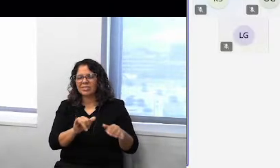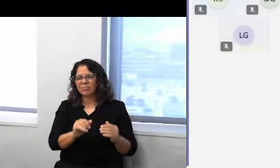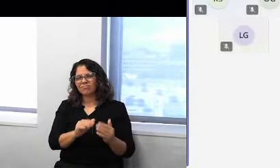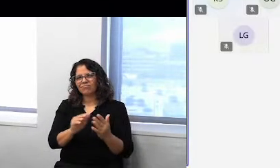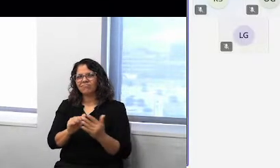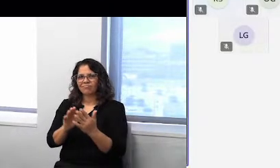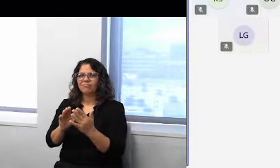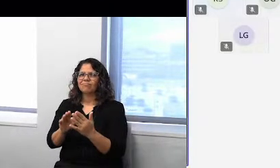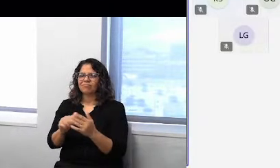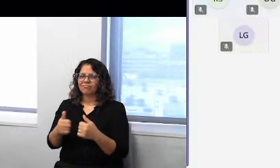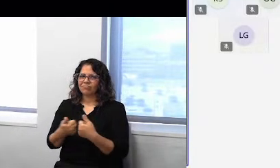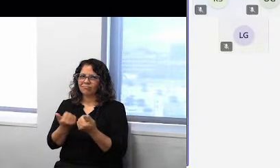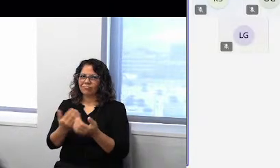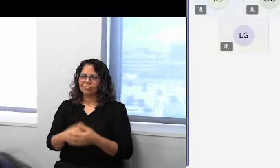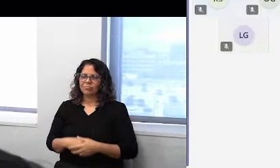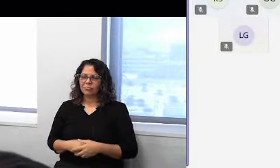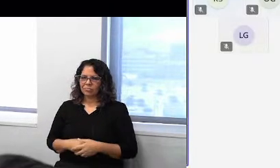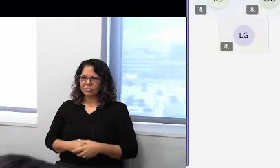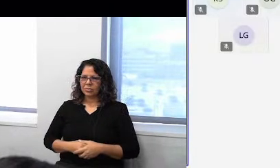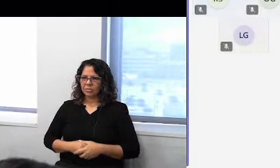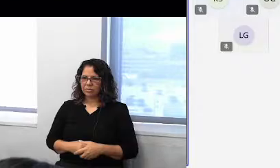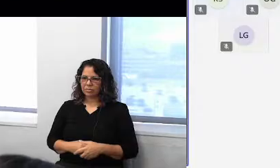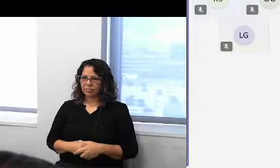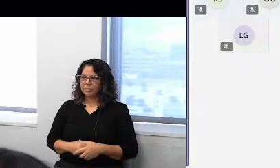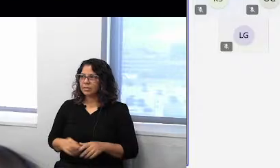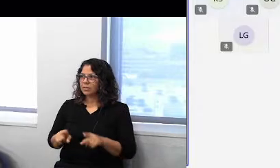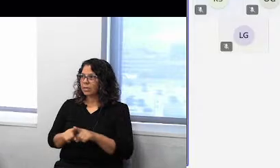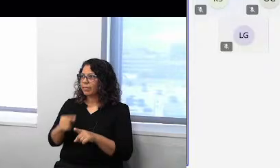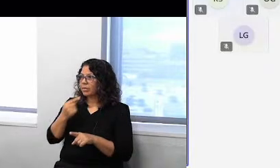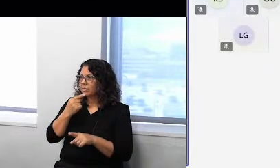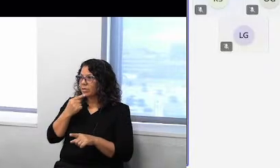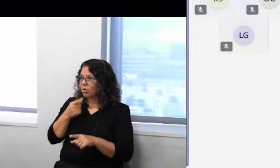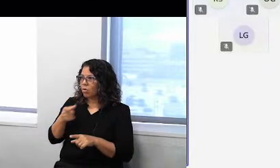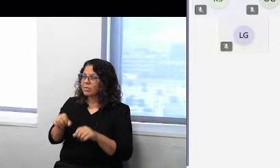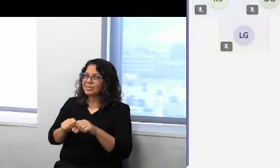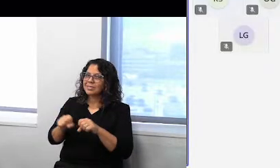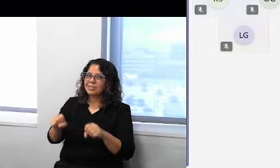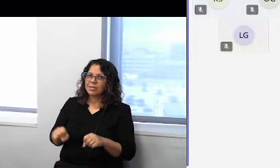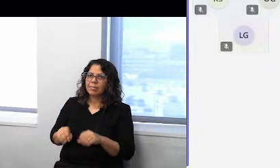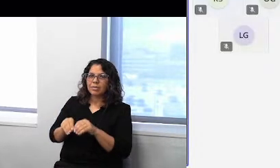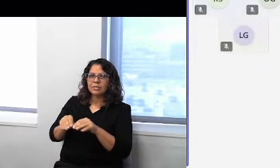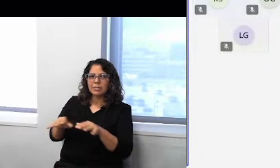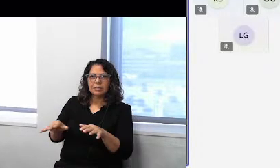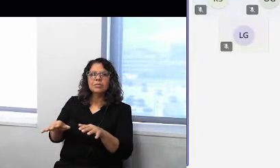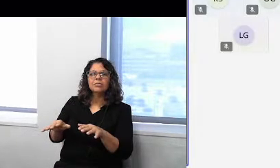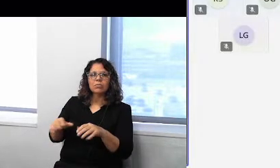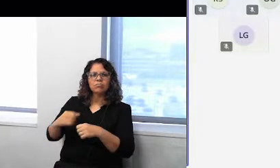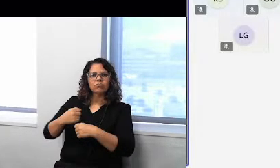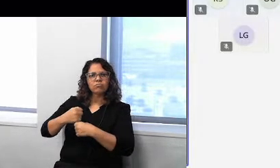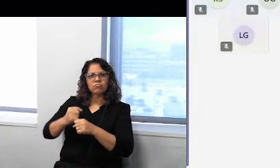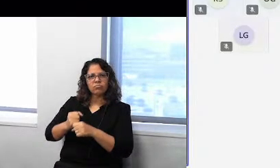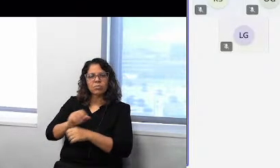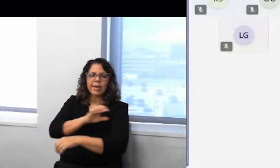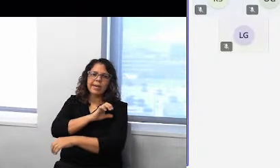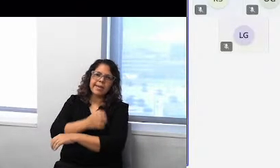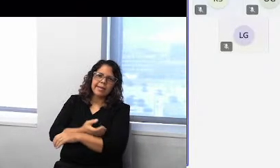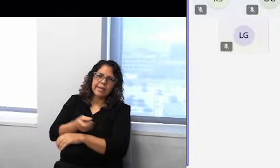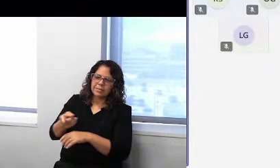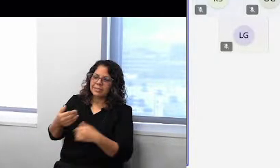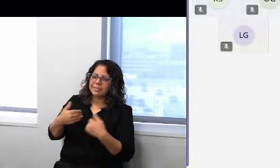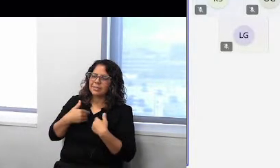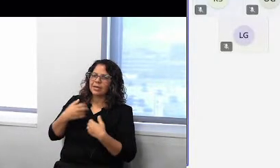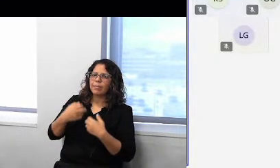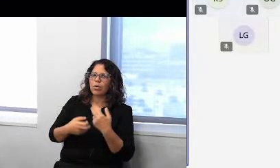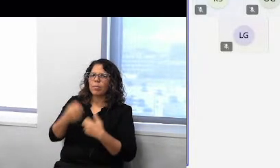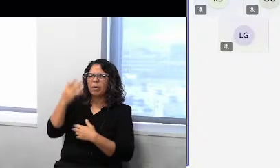that this distribution generation system had issues with lack of equipment